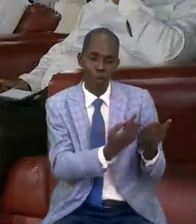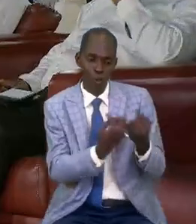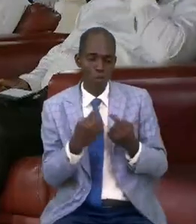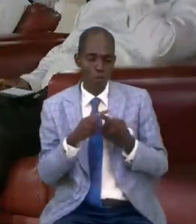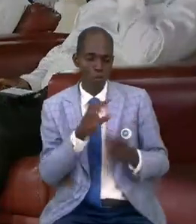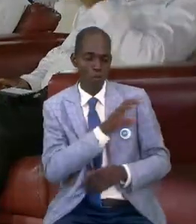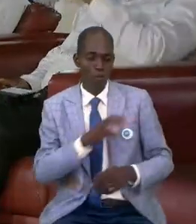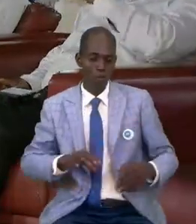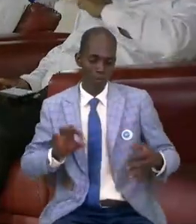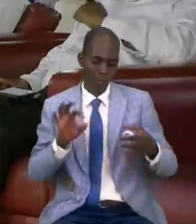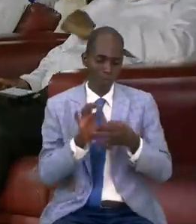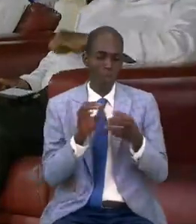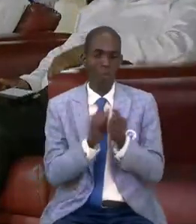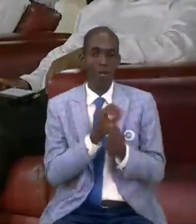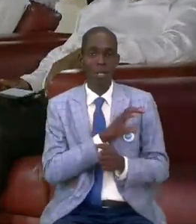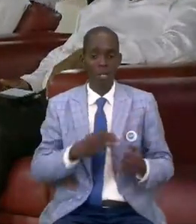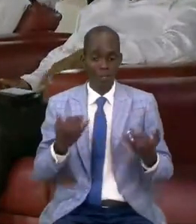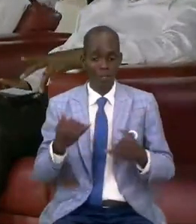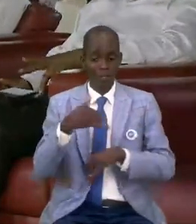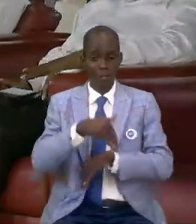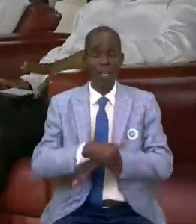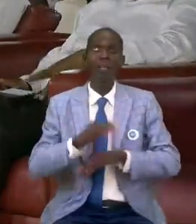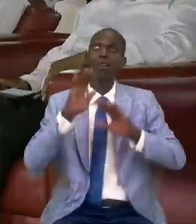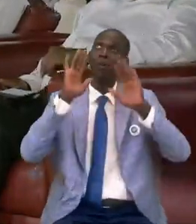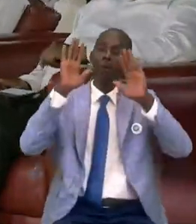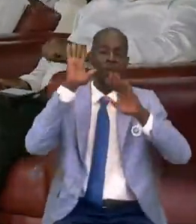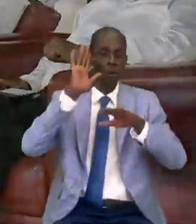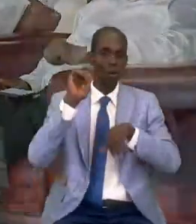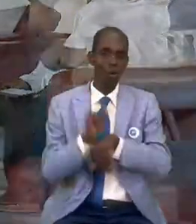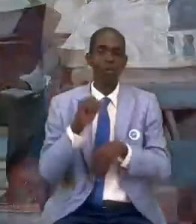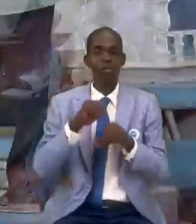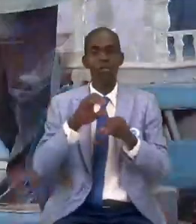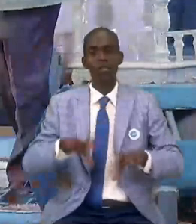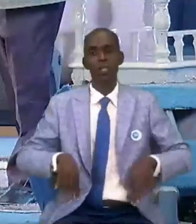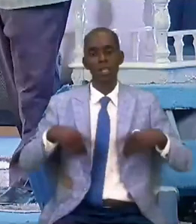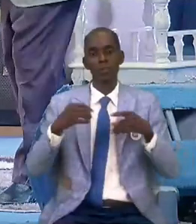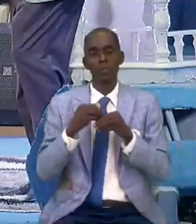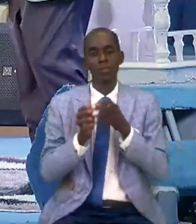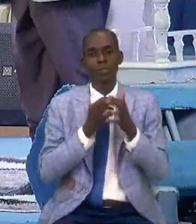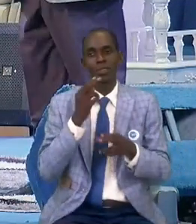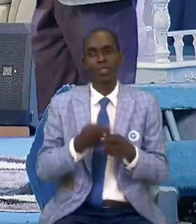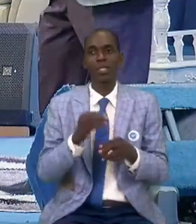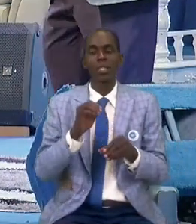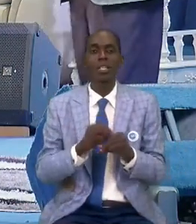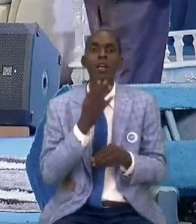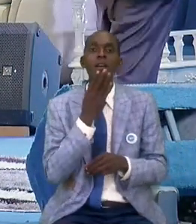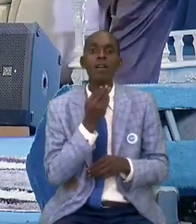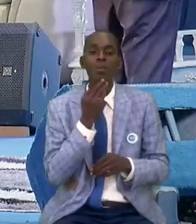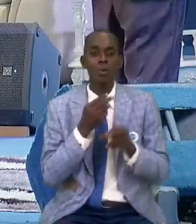your life. In Hebrews chapter 2, it tells us from verse 13. Hebrews chapter